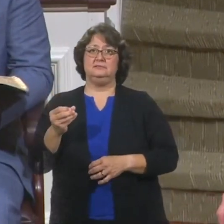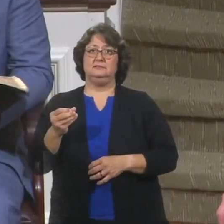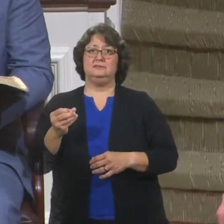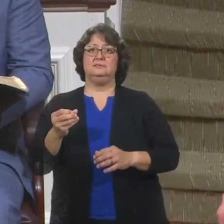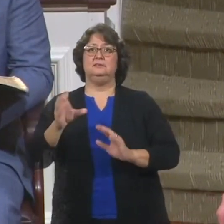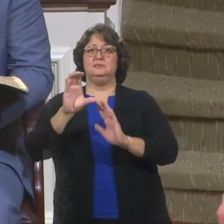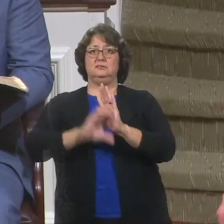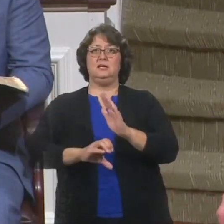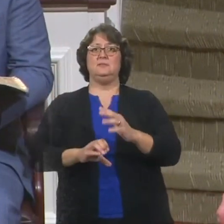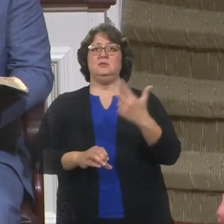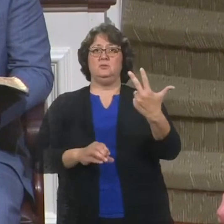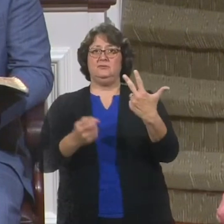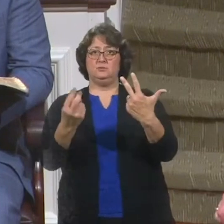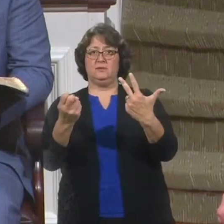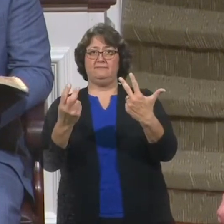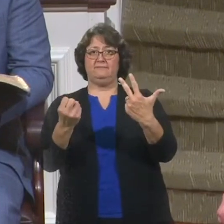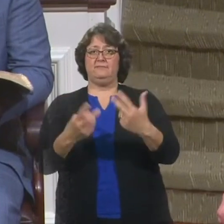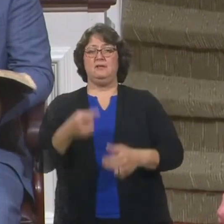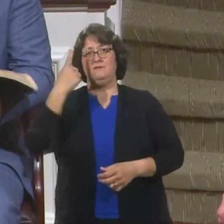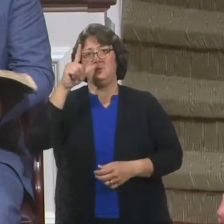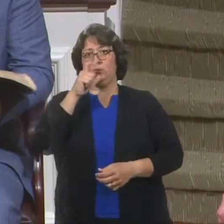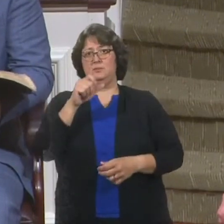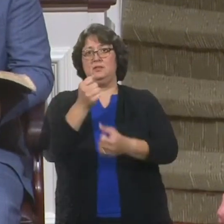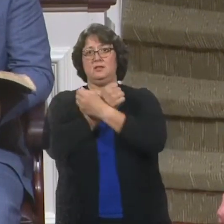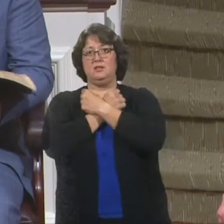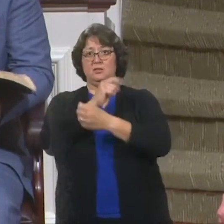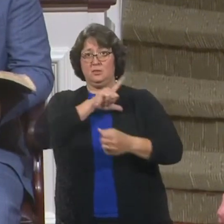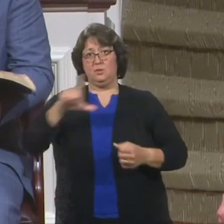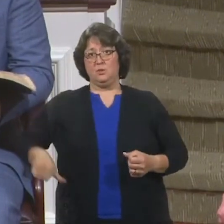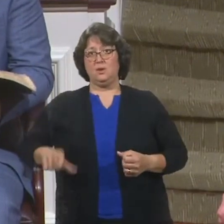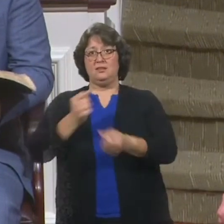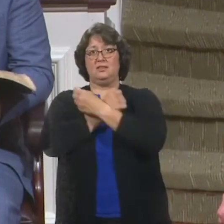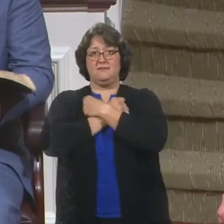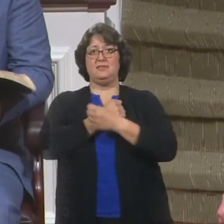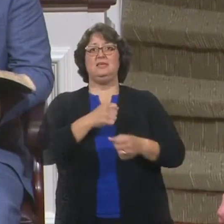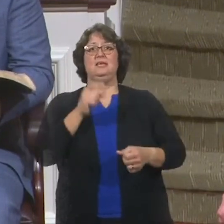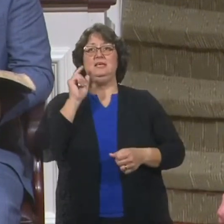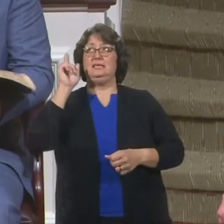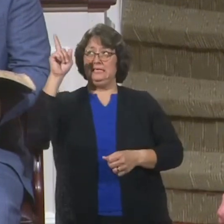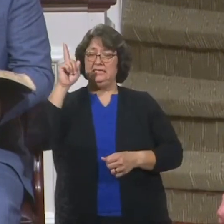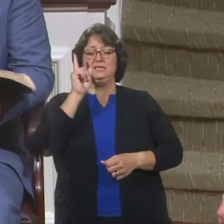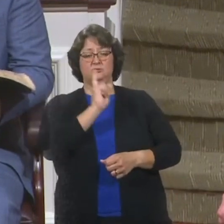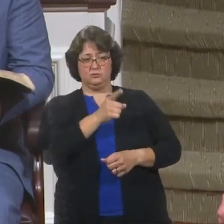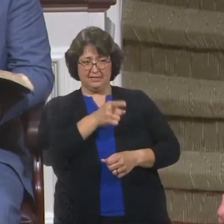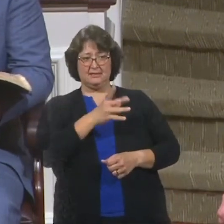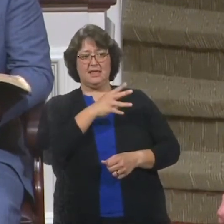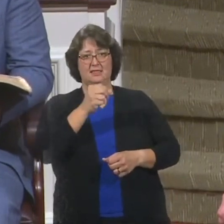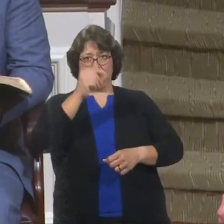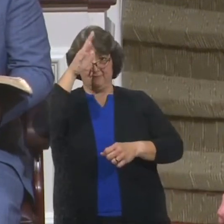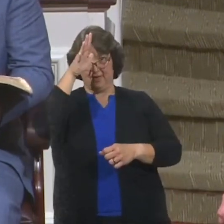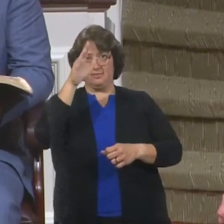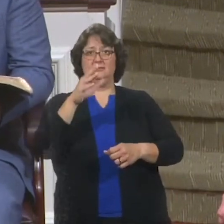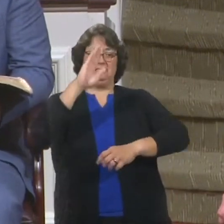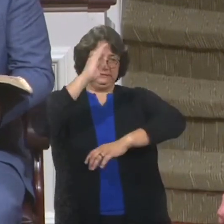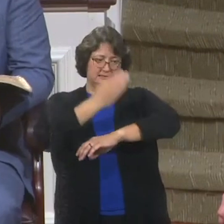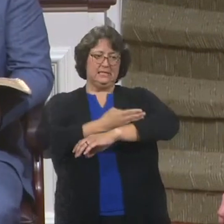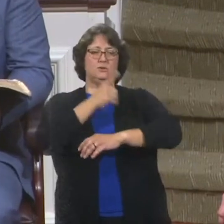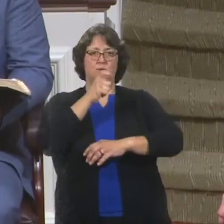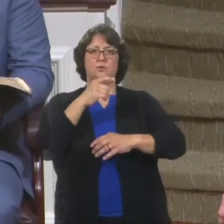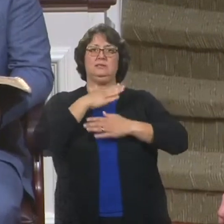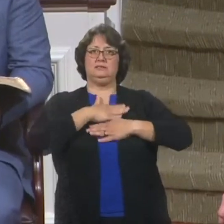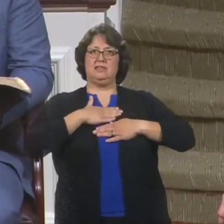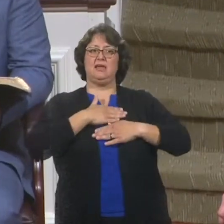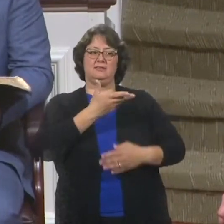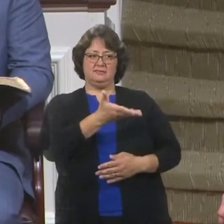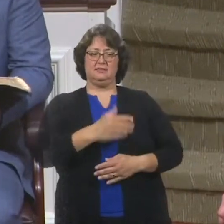verse 12 and let's read it together. For whom the Lord, even as the Father, the Son, God loveth the